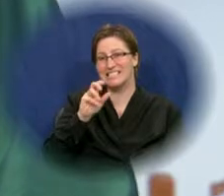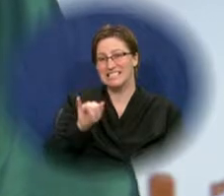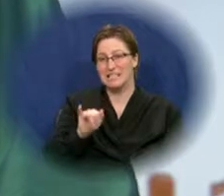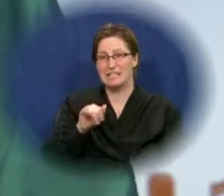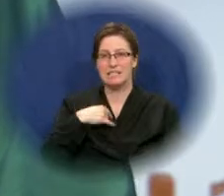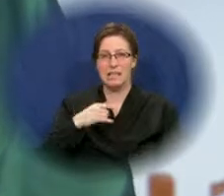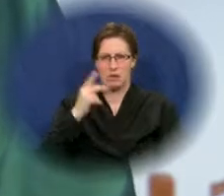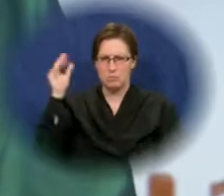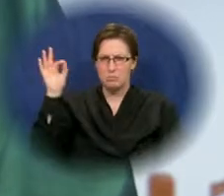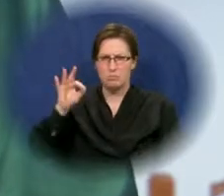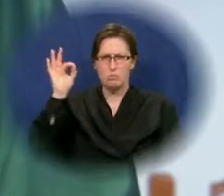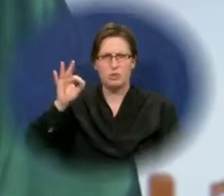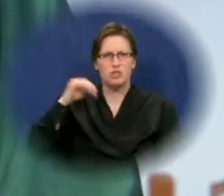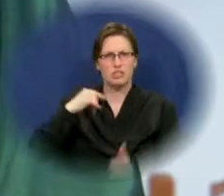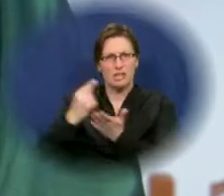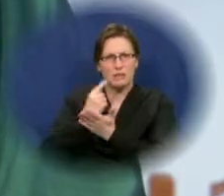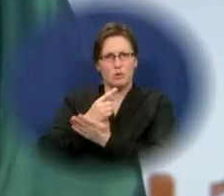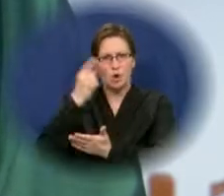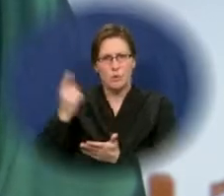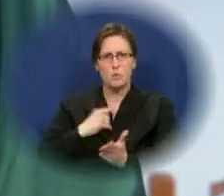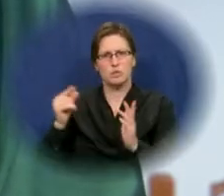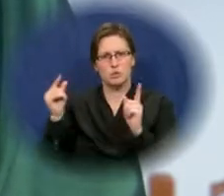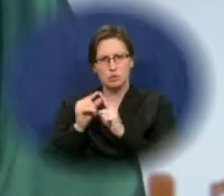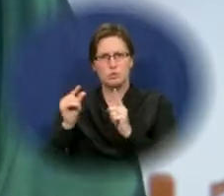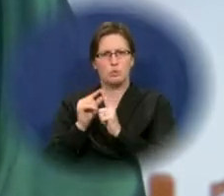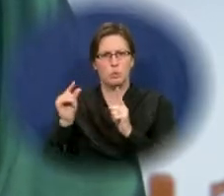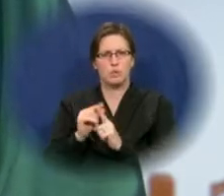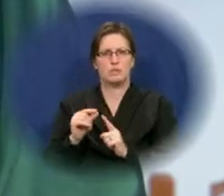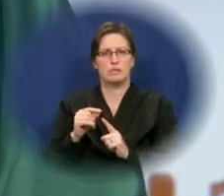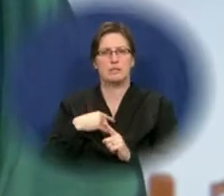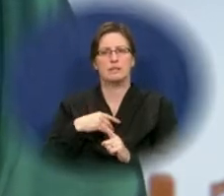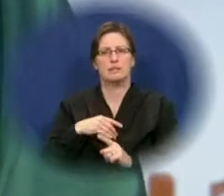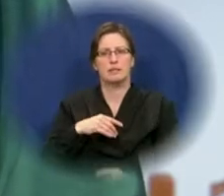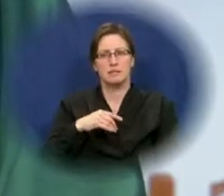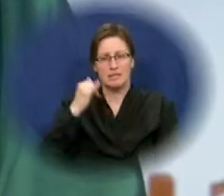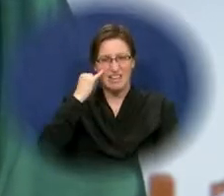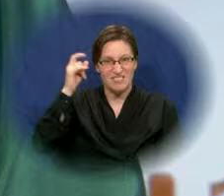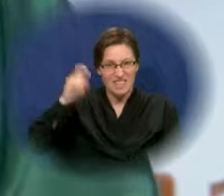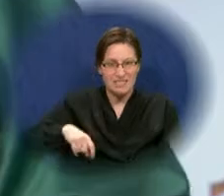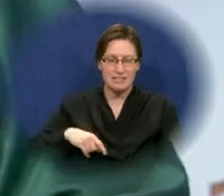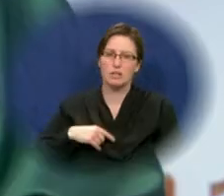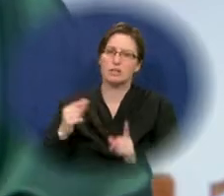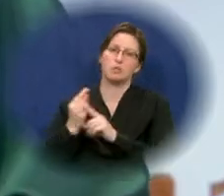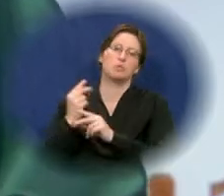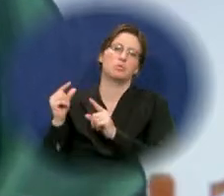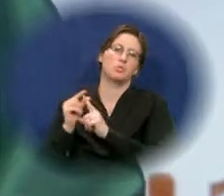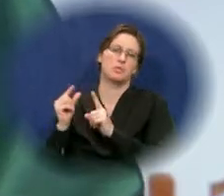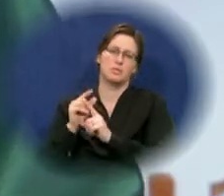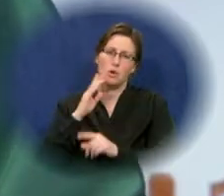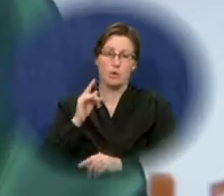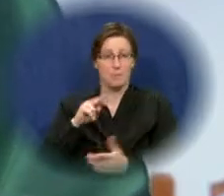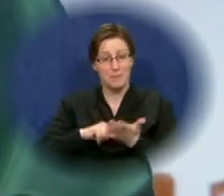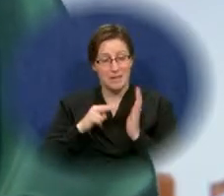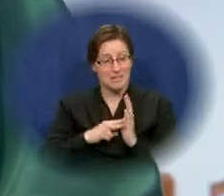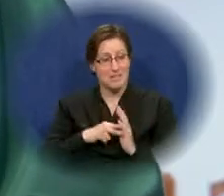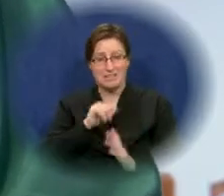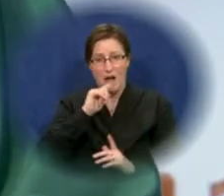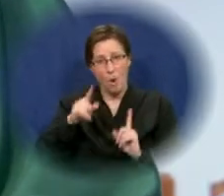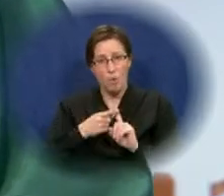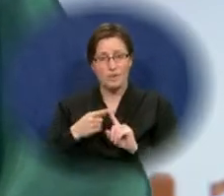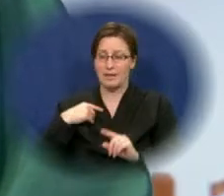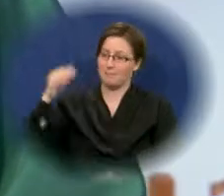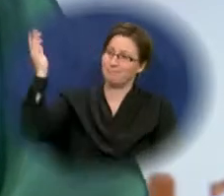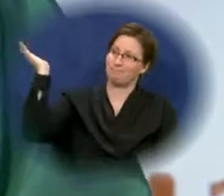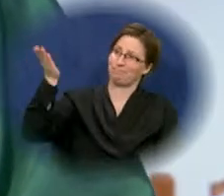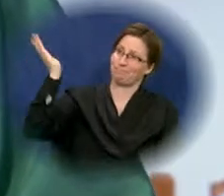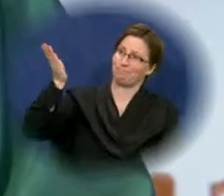if necessary, use words. Preach the gospel always. If necessary, use words. So may God continue to bless us and the goodness